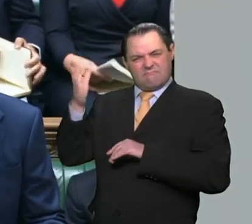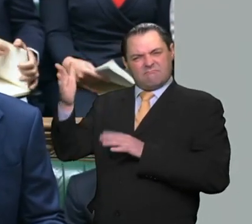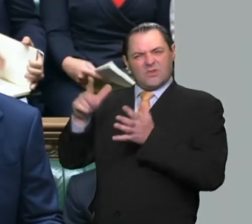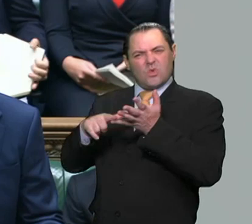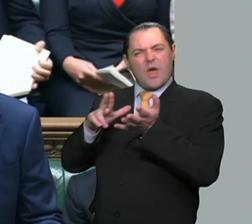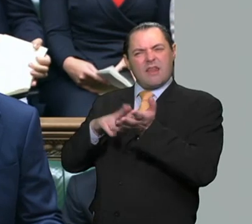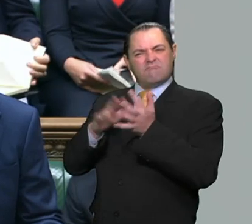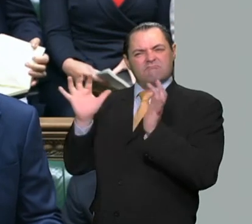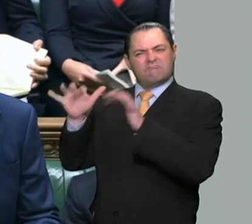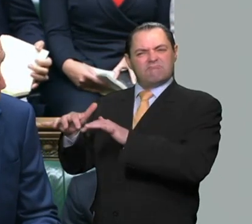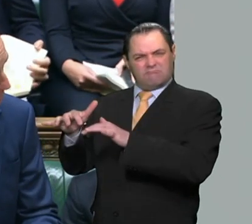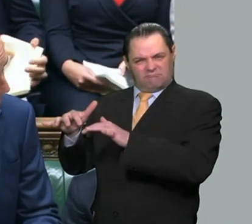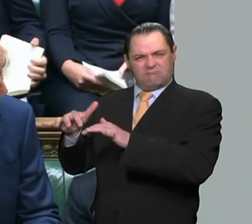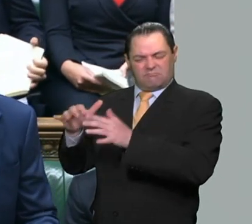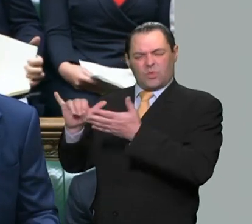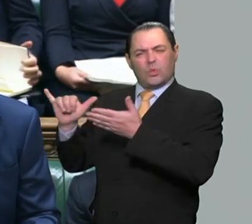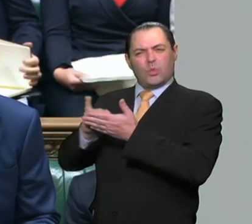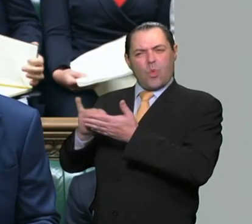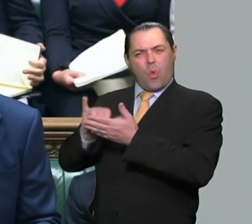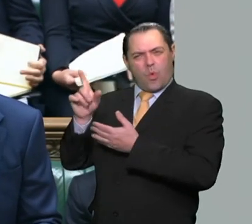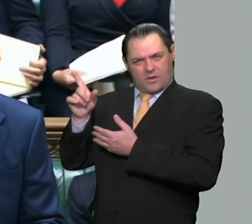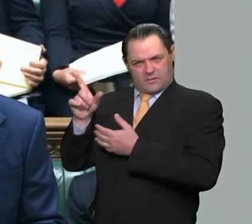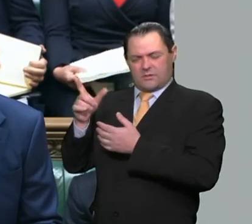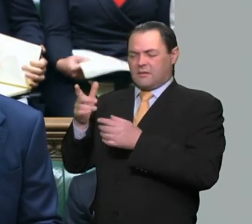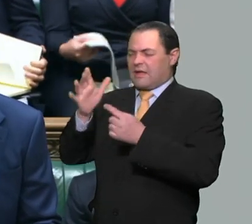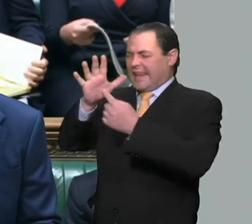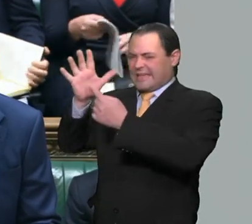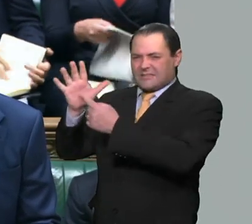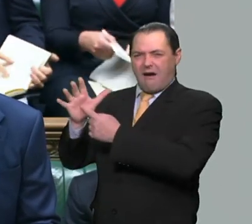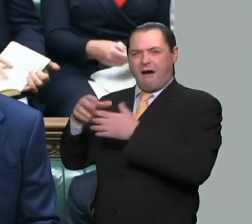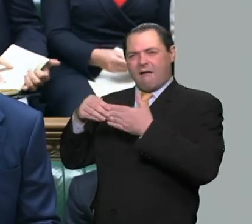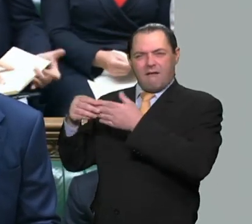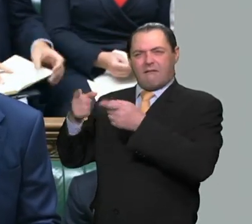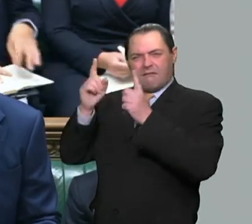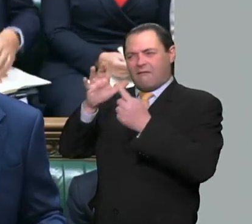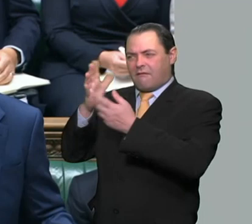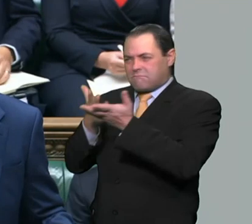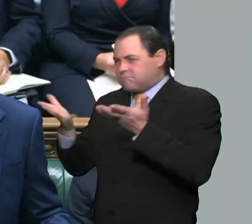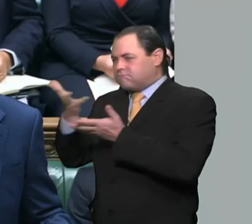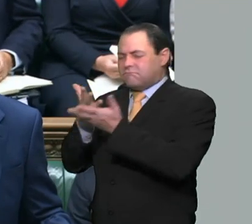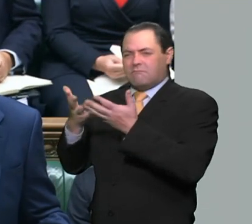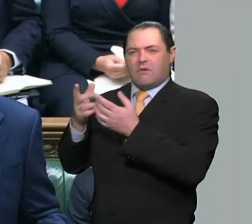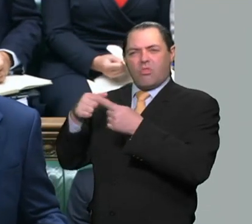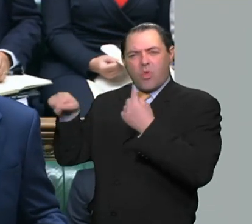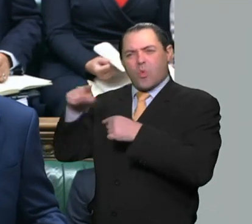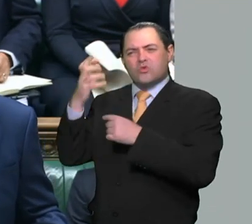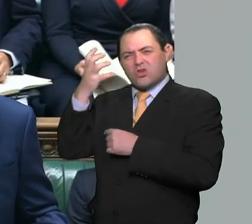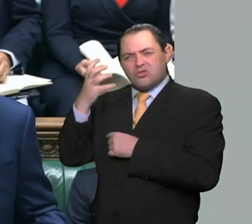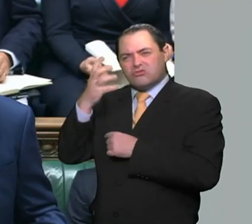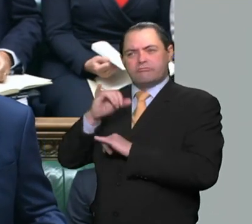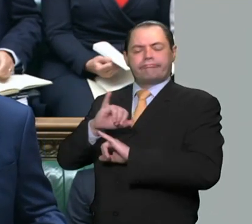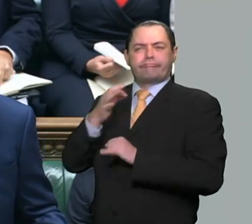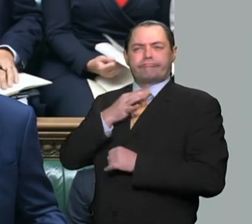York, where he's held meetings with world leaders, in particular leaders from countries vulnerable to climate change. He's also met with President Biden